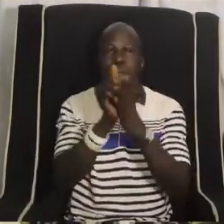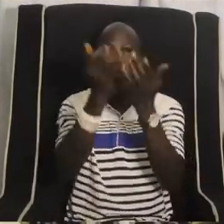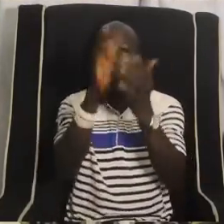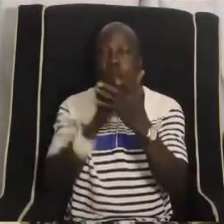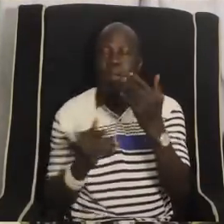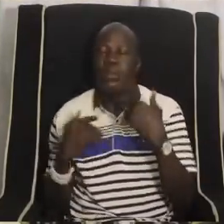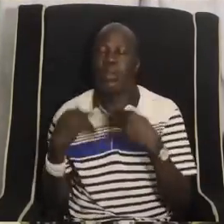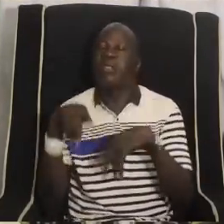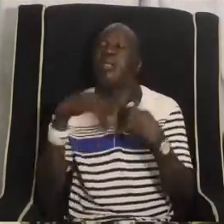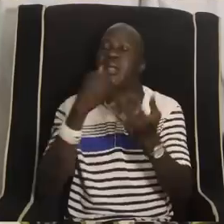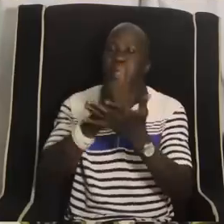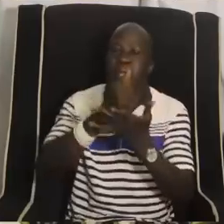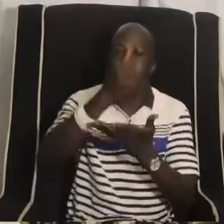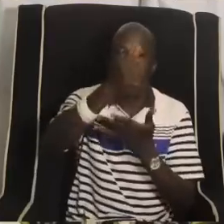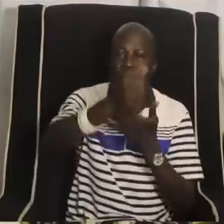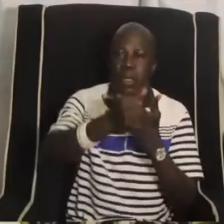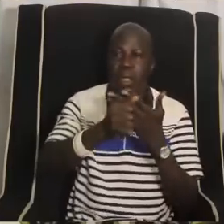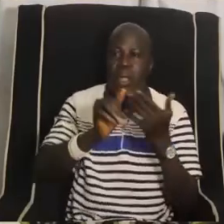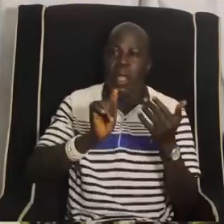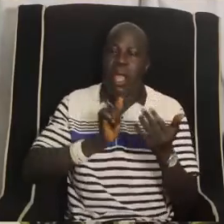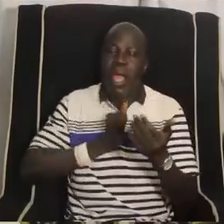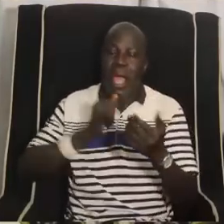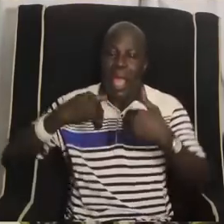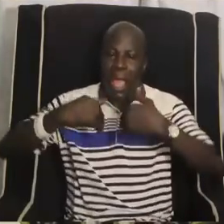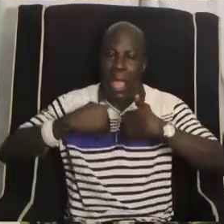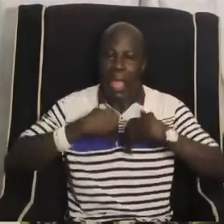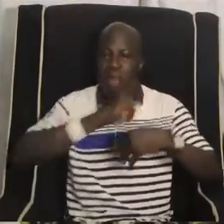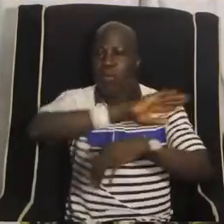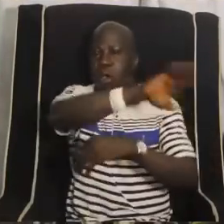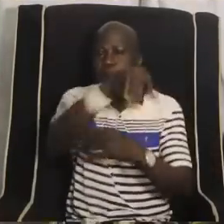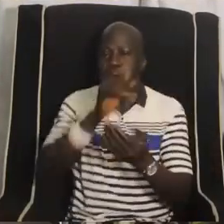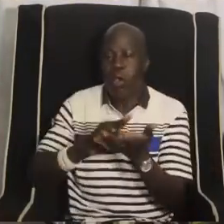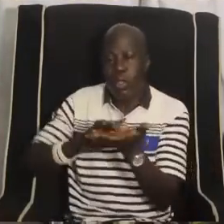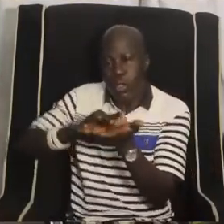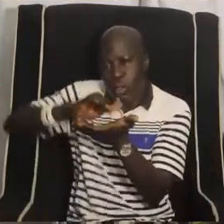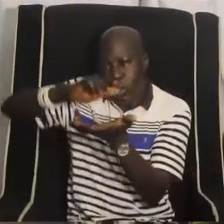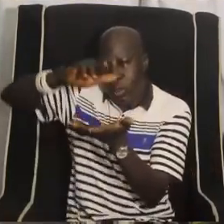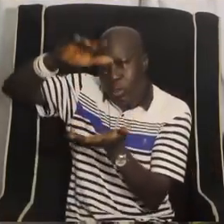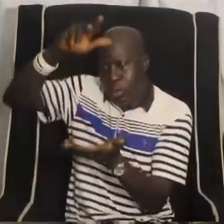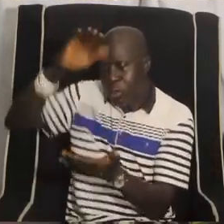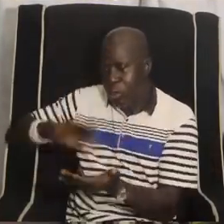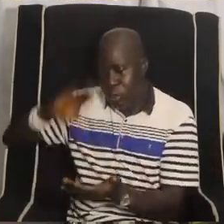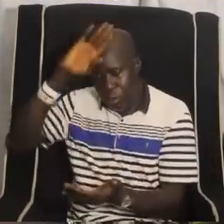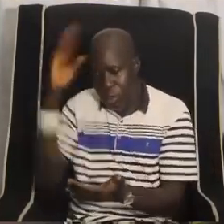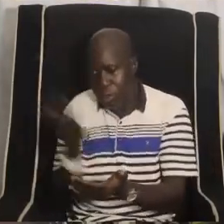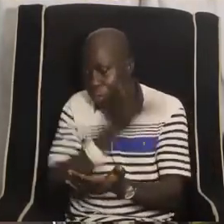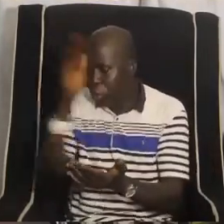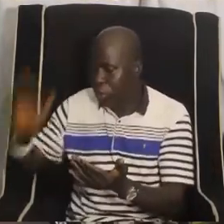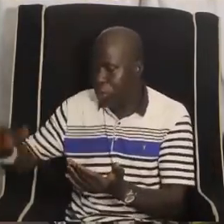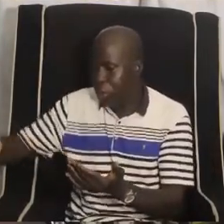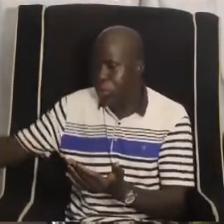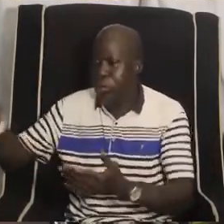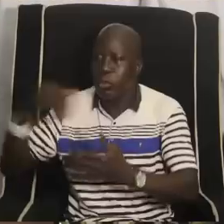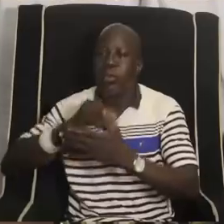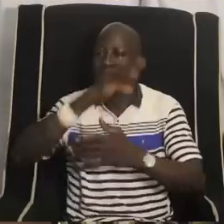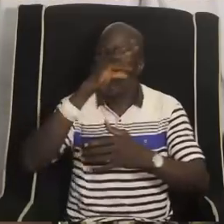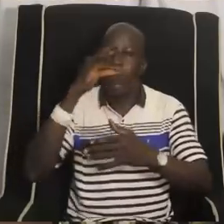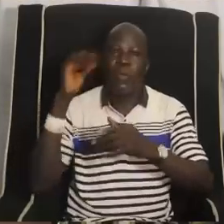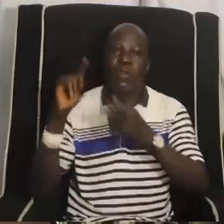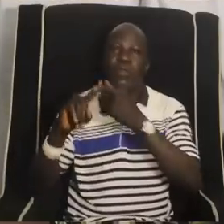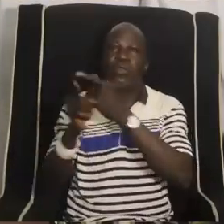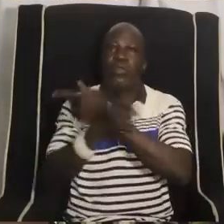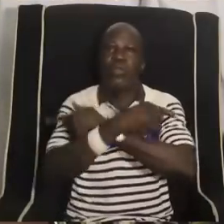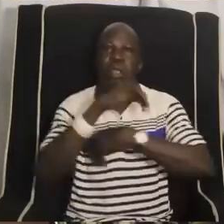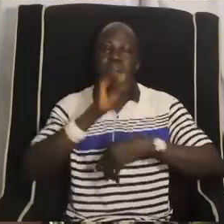Let everybody say amen. Mo ti ni kẹyin ọmọ ológo ke mura awẹ lónìí. I had the glorious children to fast today.